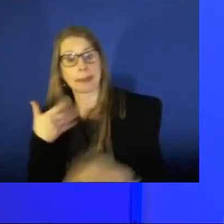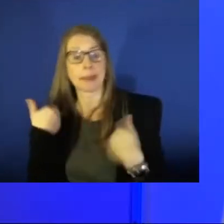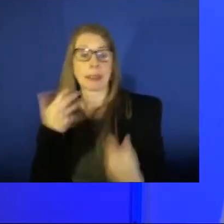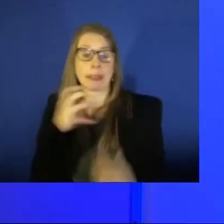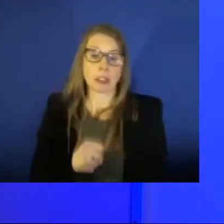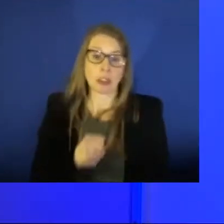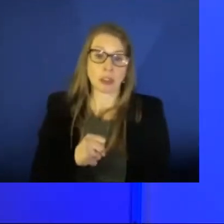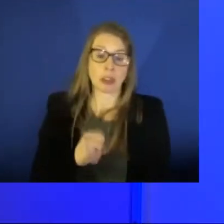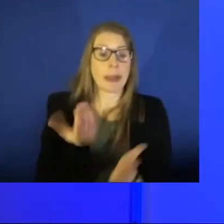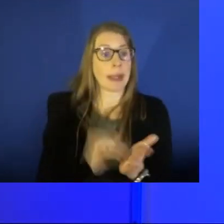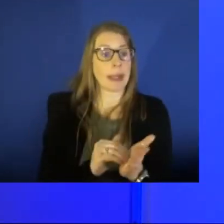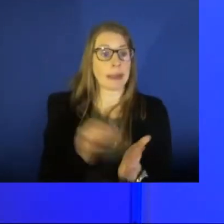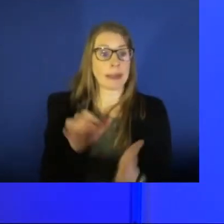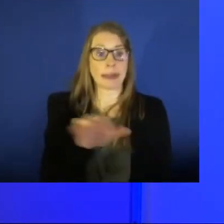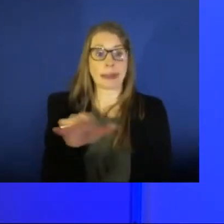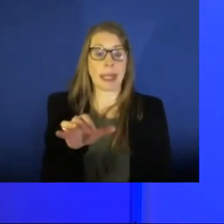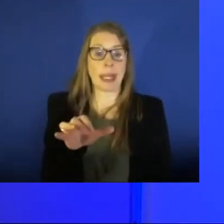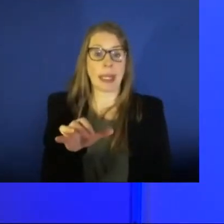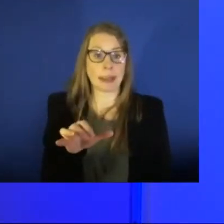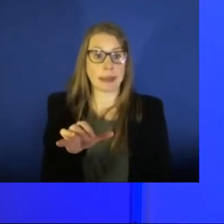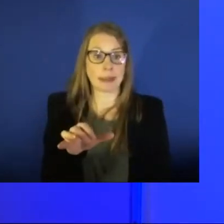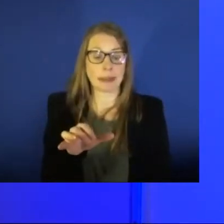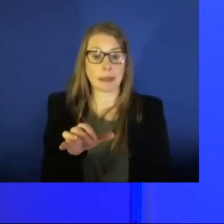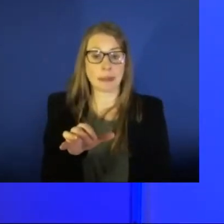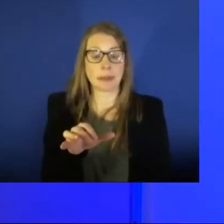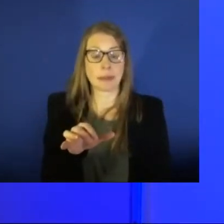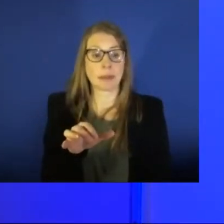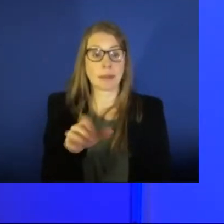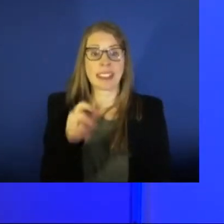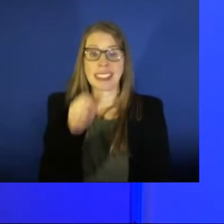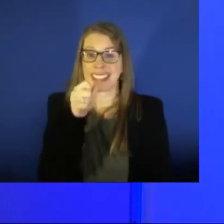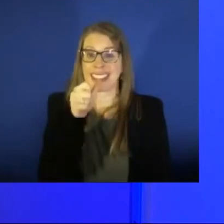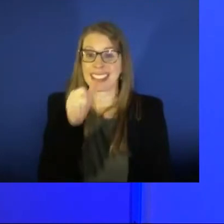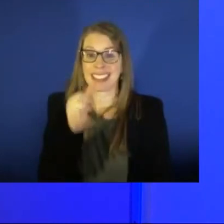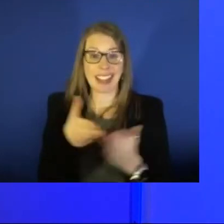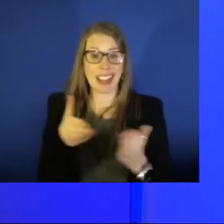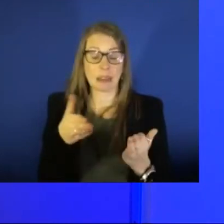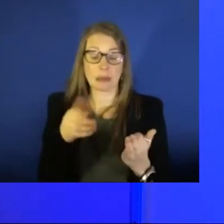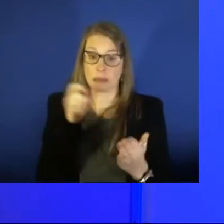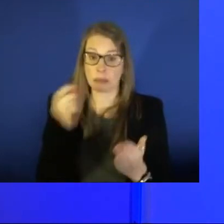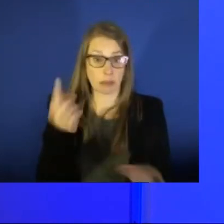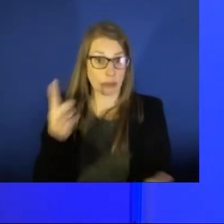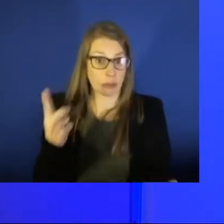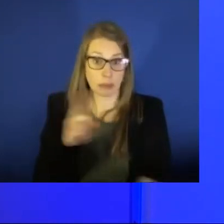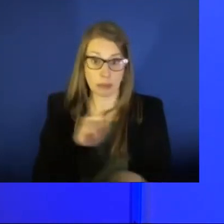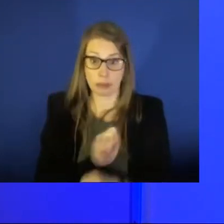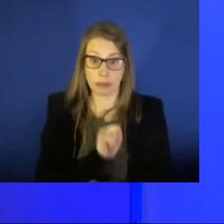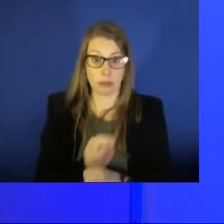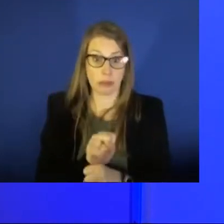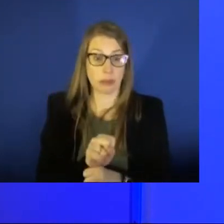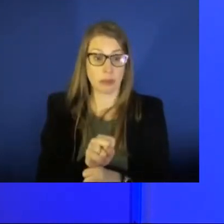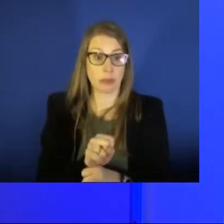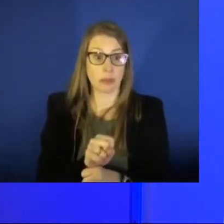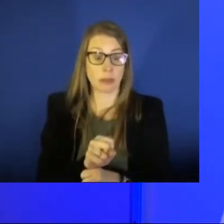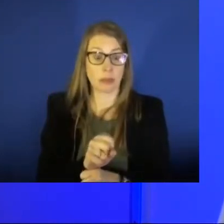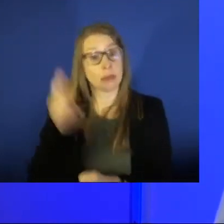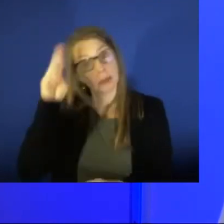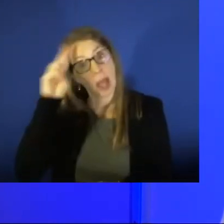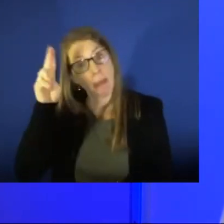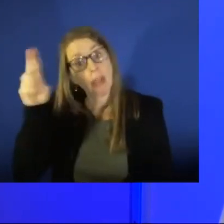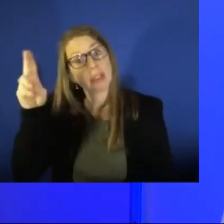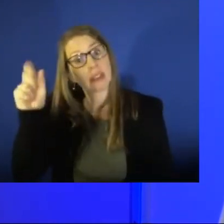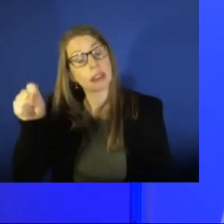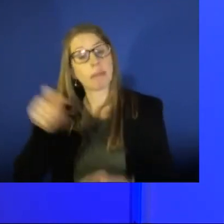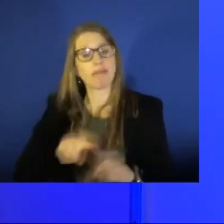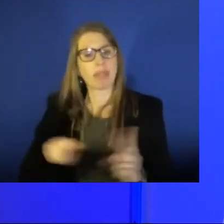like the peanut thing also. Right. We don't understand it. It is true, I think, the Dutch hypothesis, but does it apply to